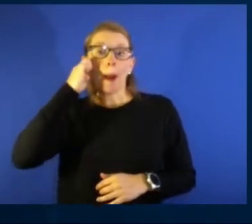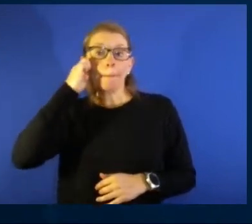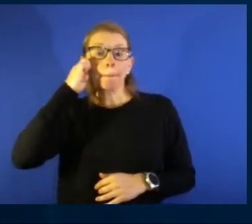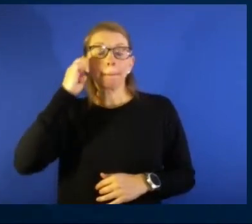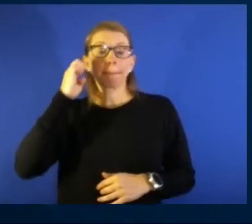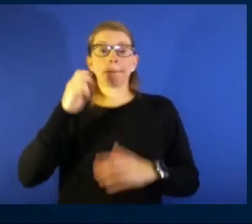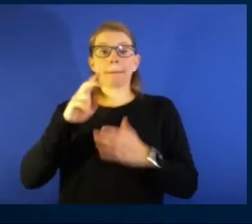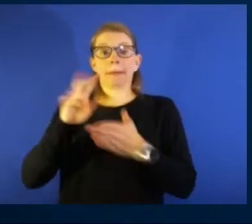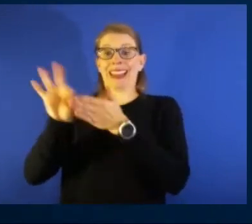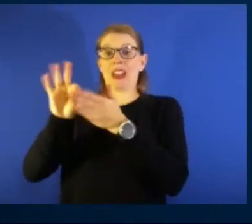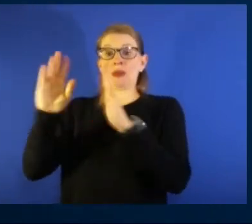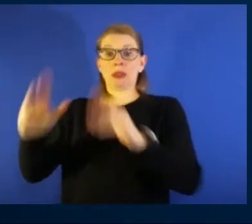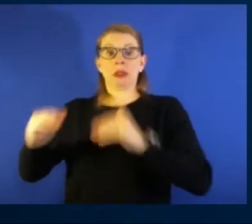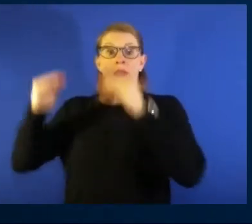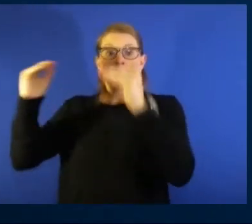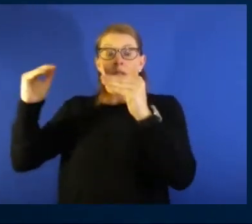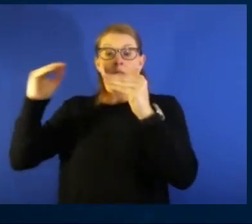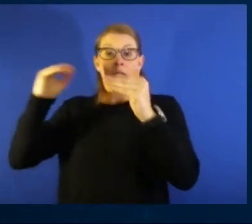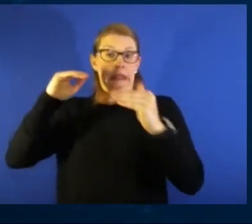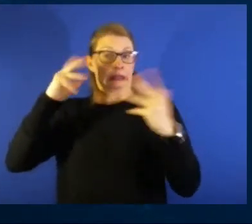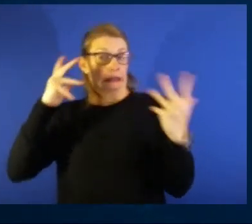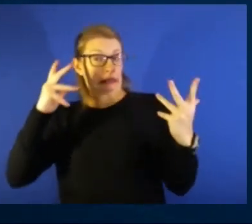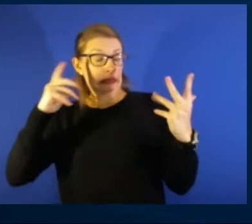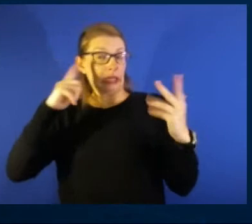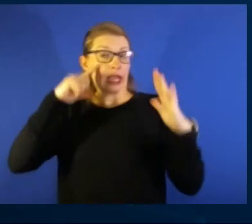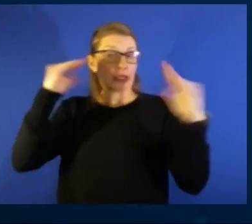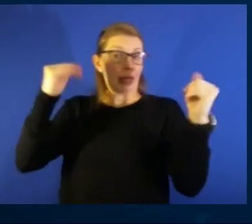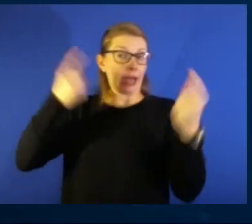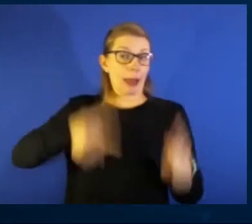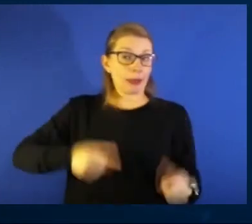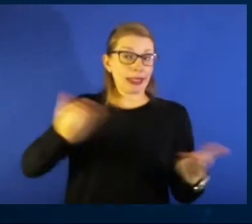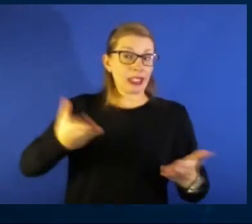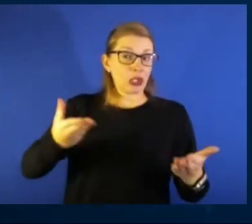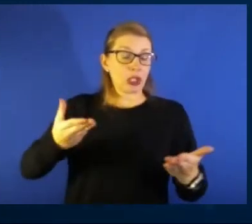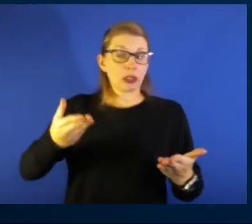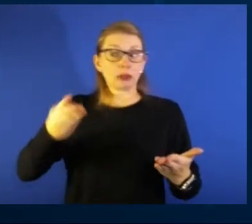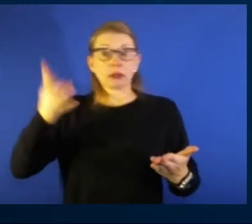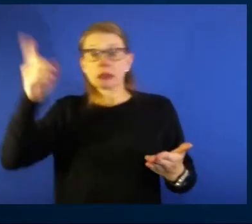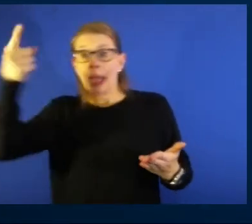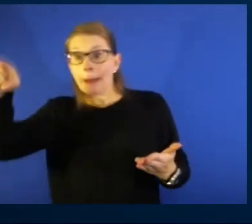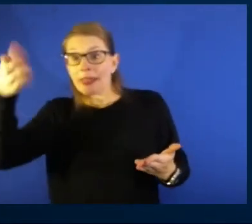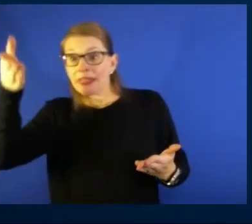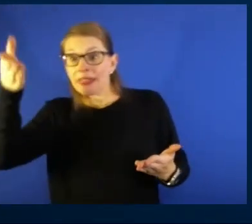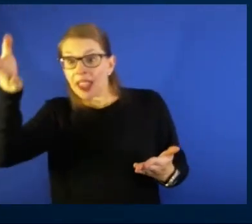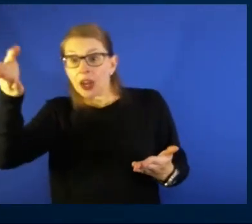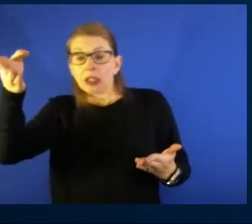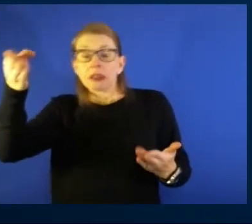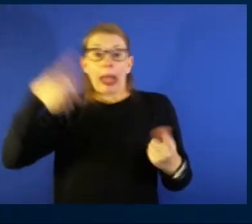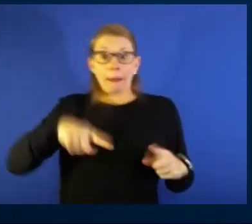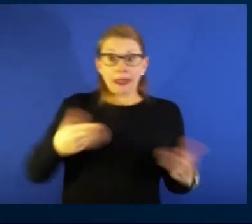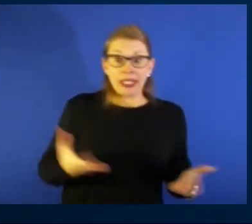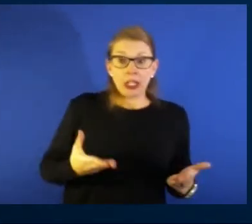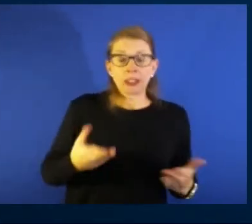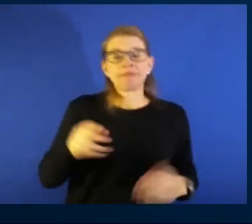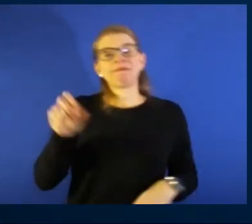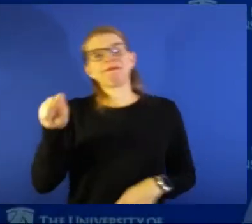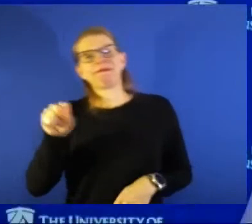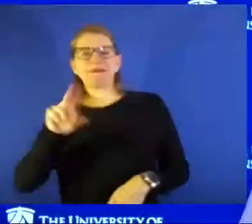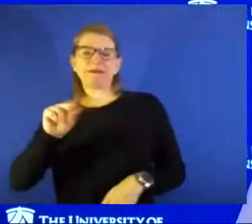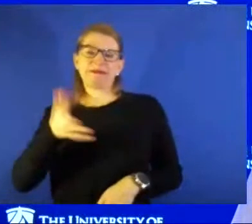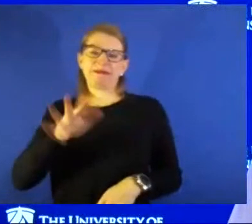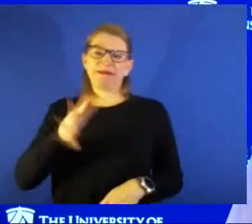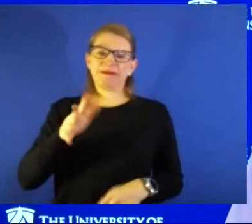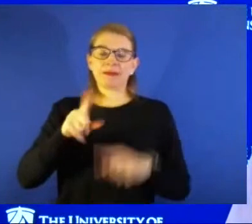can expect? Do we look at them to kind of see what's coming down the road for us? You know, we do and we don't. Again, some